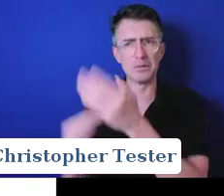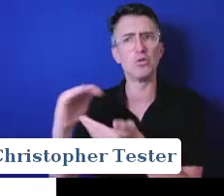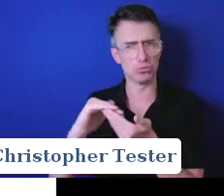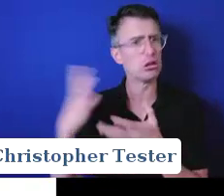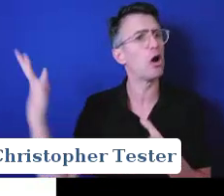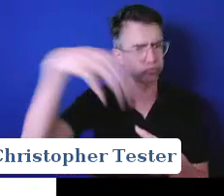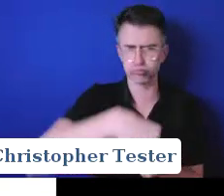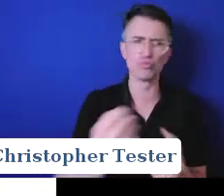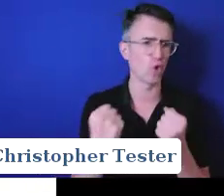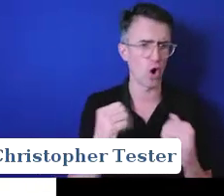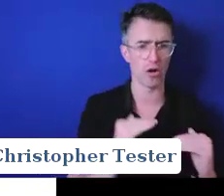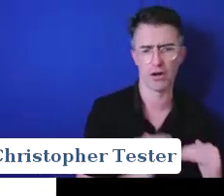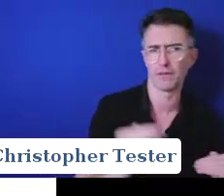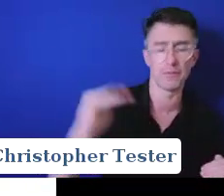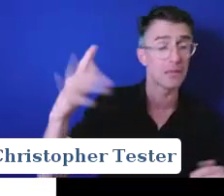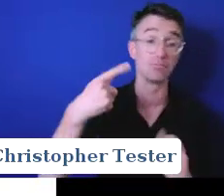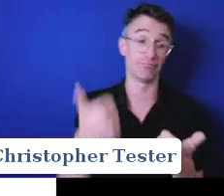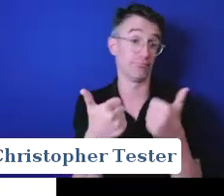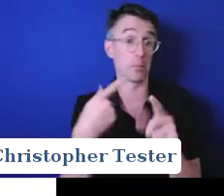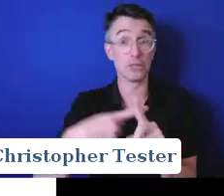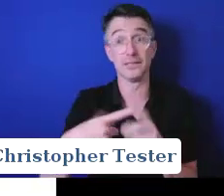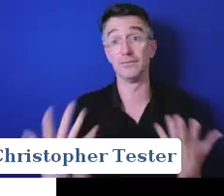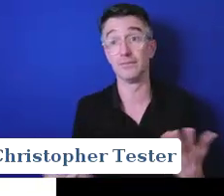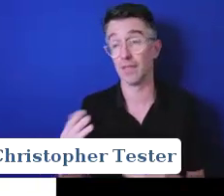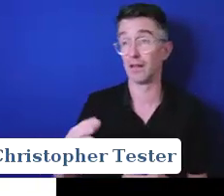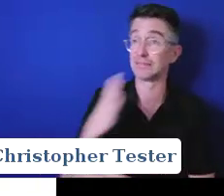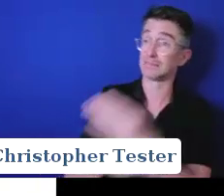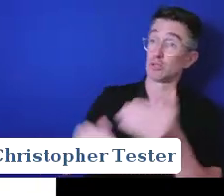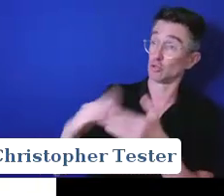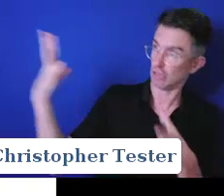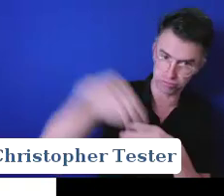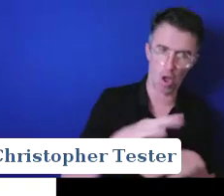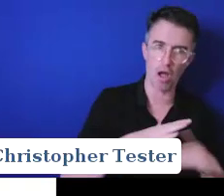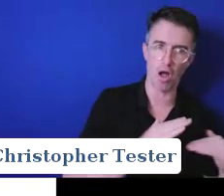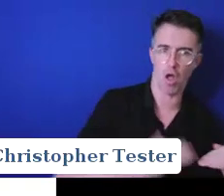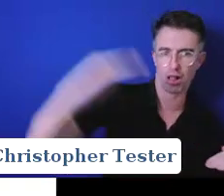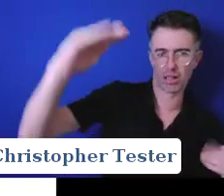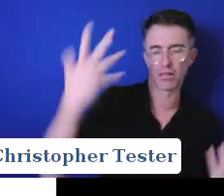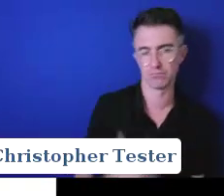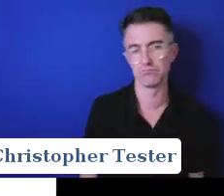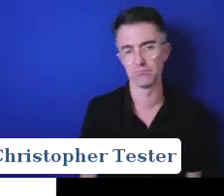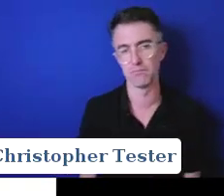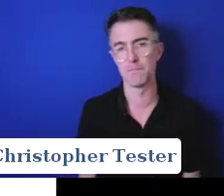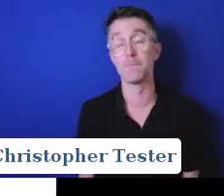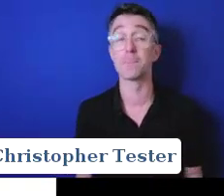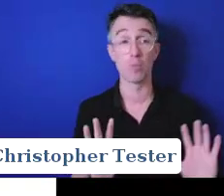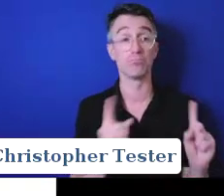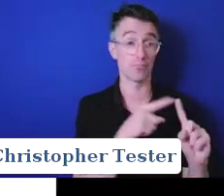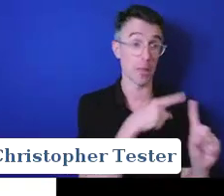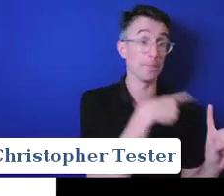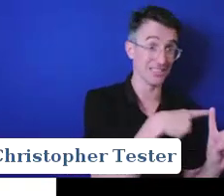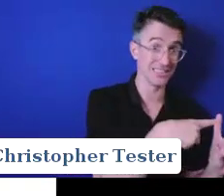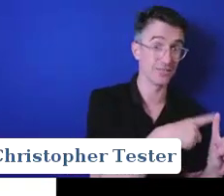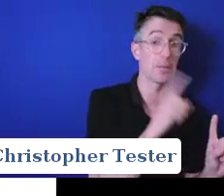hence the increase in sustainability. However, the financial resource, the sufficient financial resource, would be the